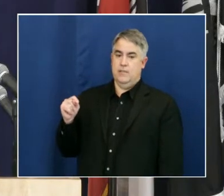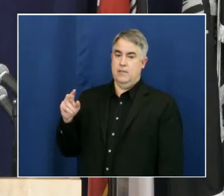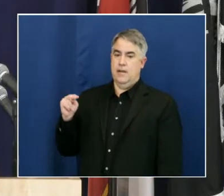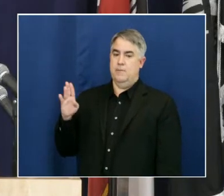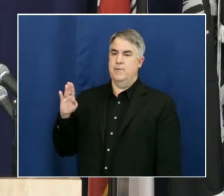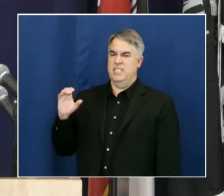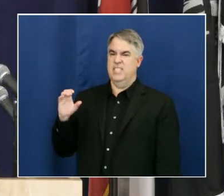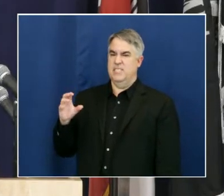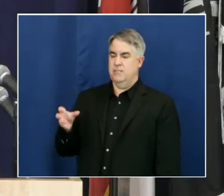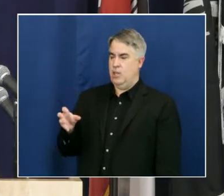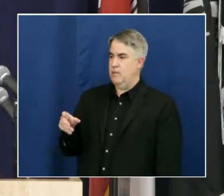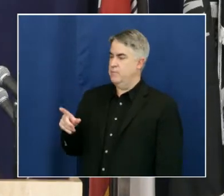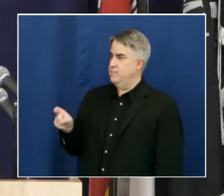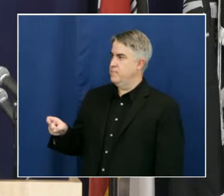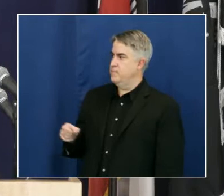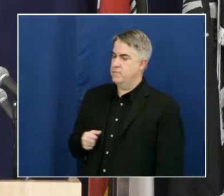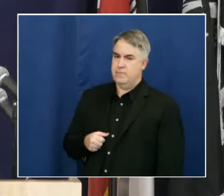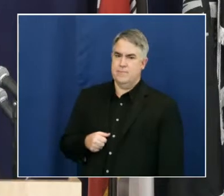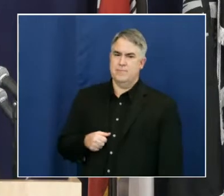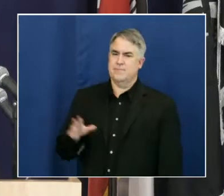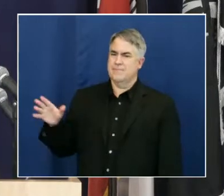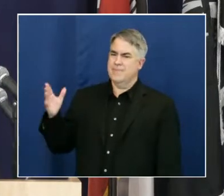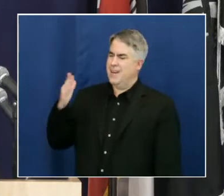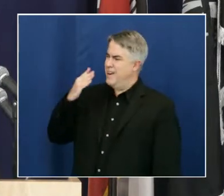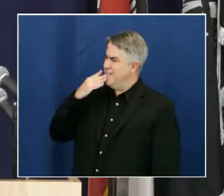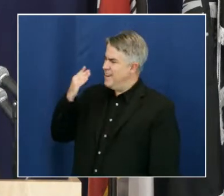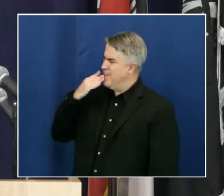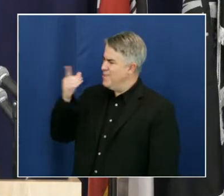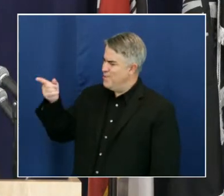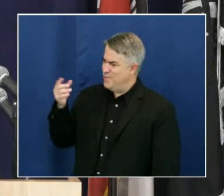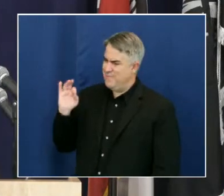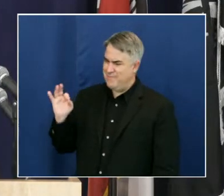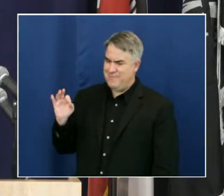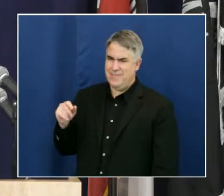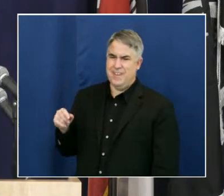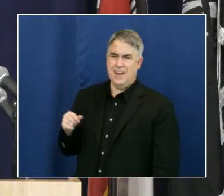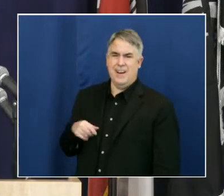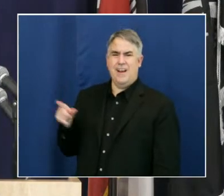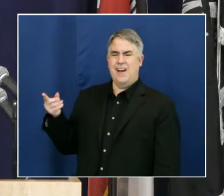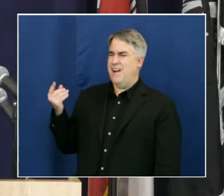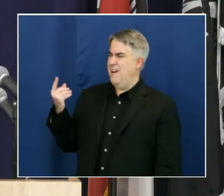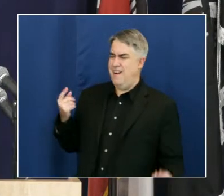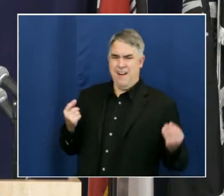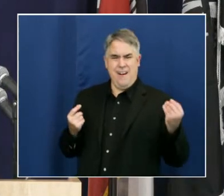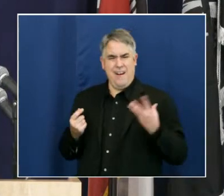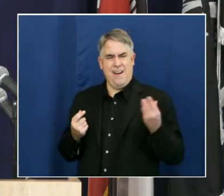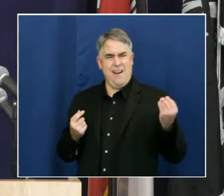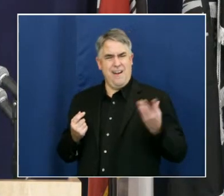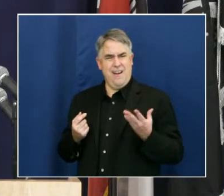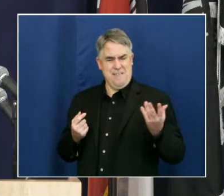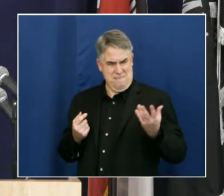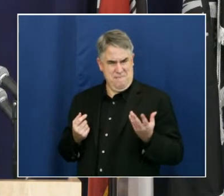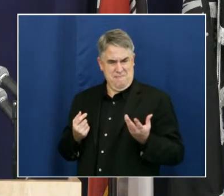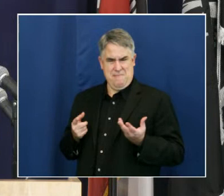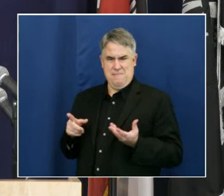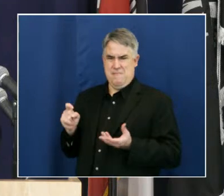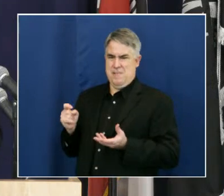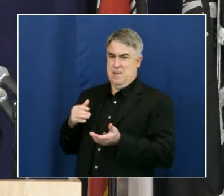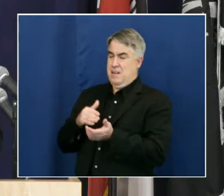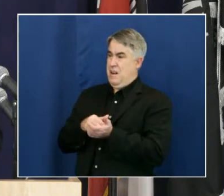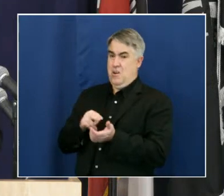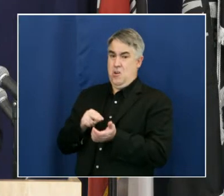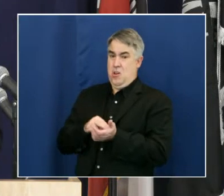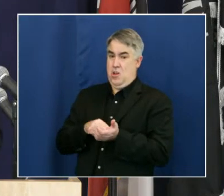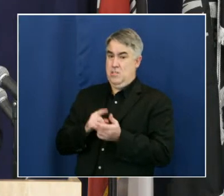Hi, thank you. I have a question. We have multiple reports that healthcare workers who had appointments at Petco Park today were turned away by